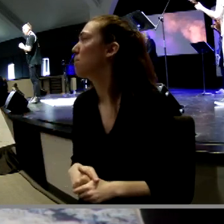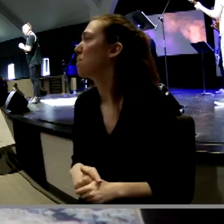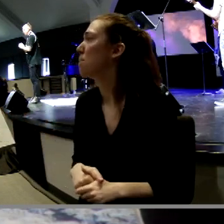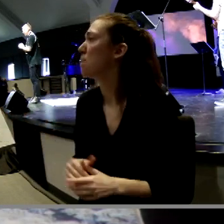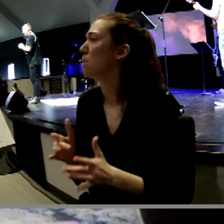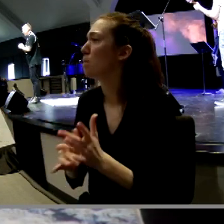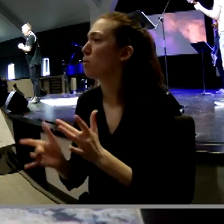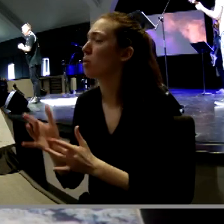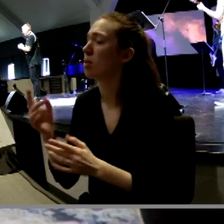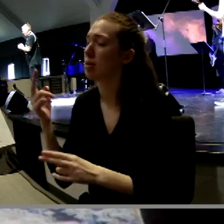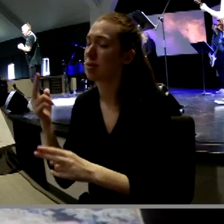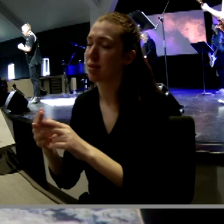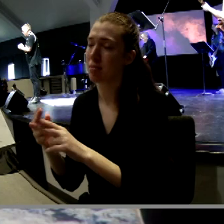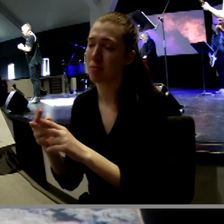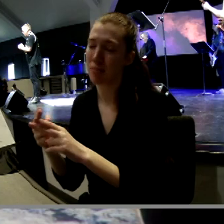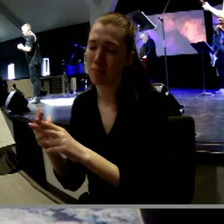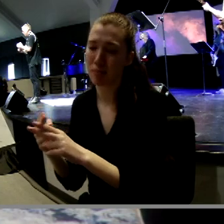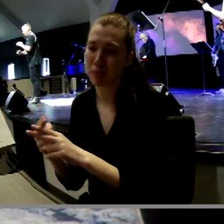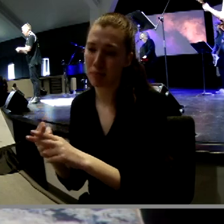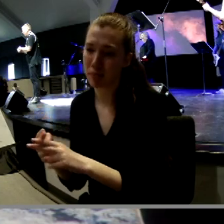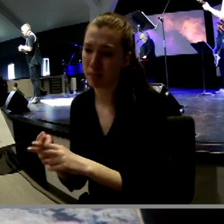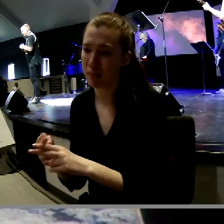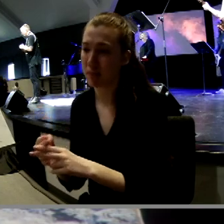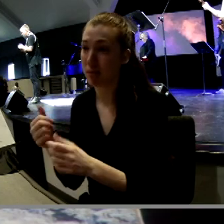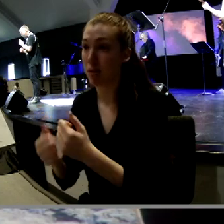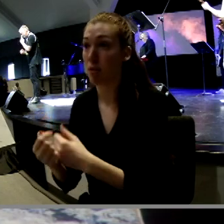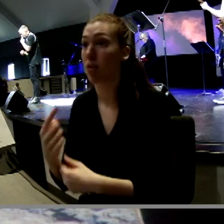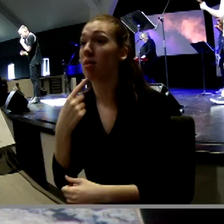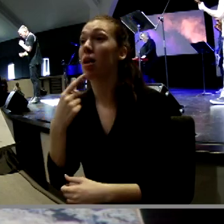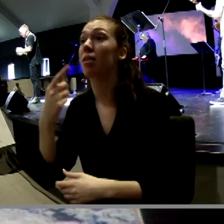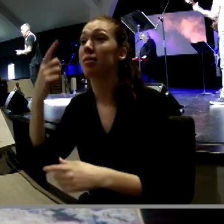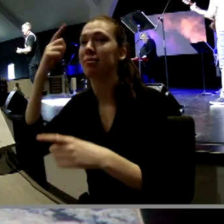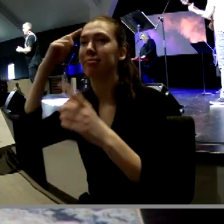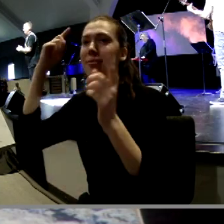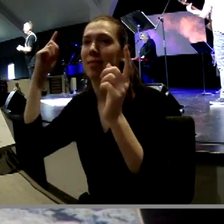In Jesus' name we pray. Everybody says,